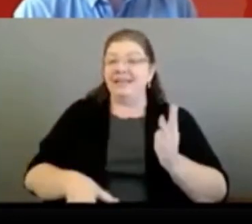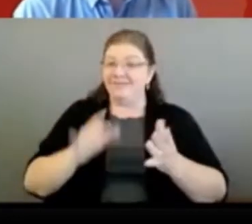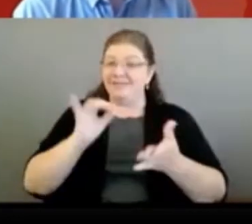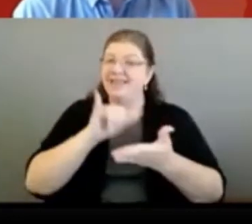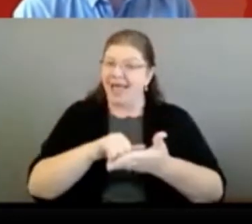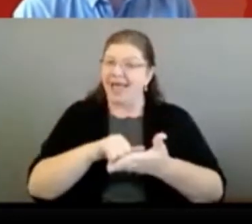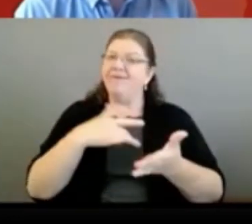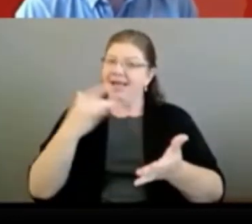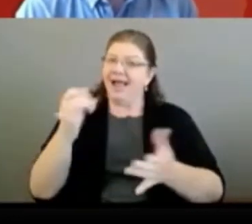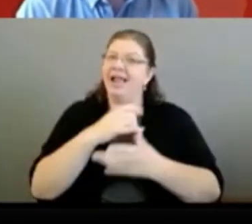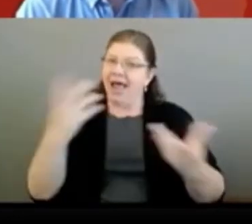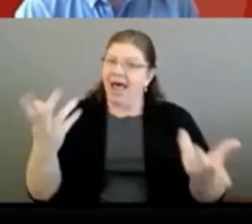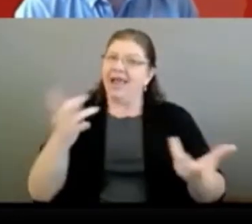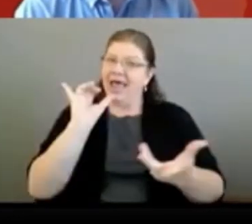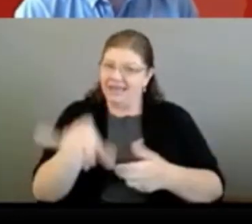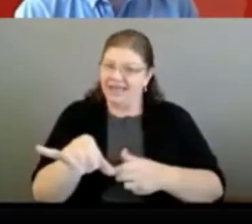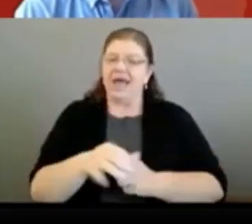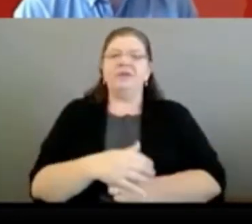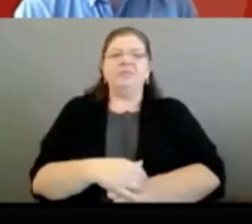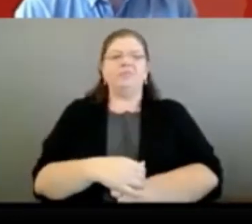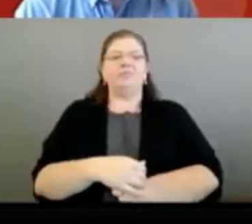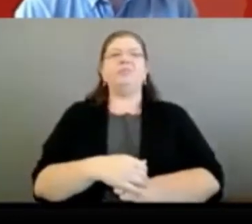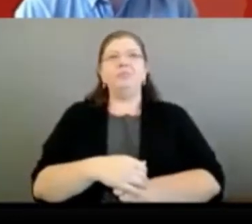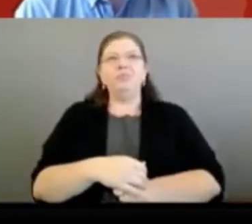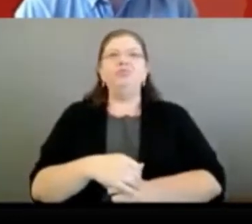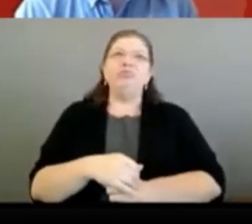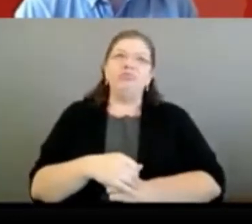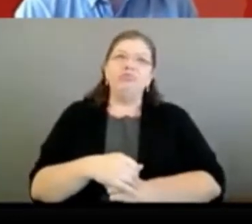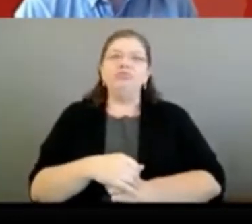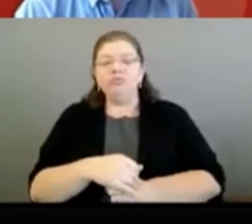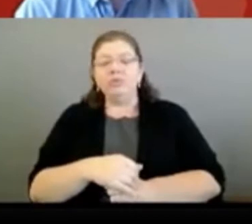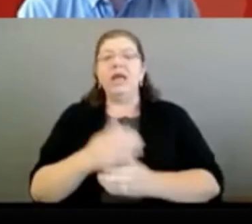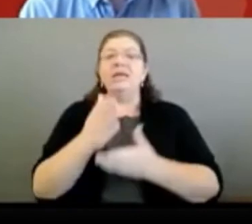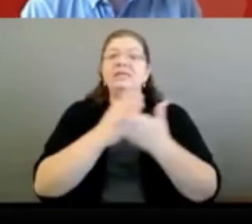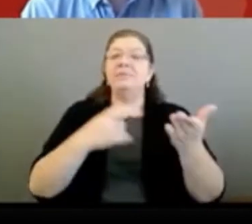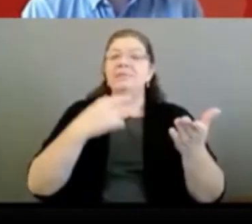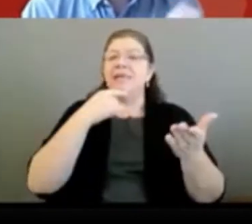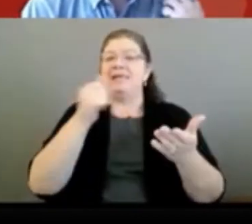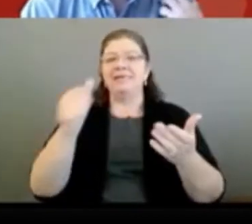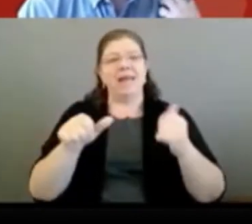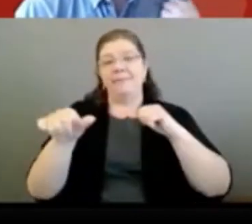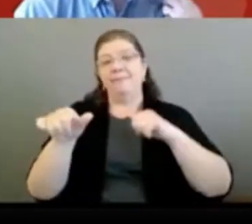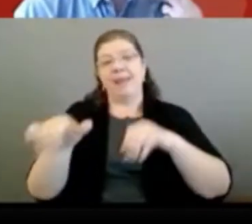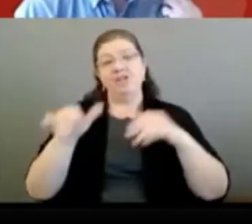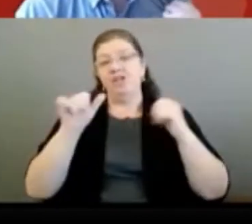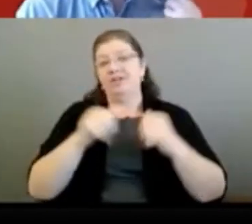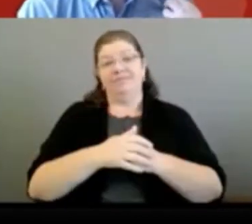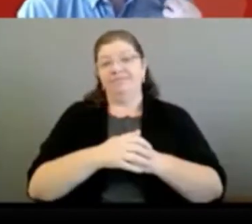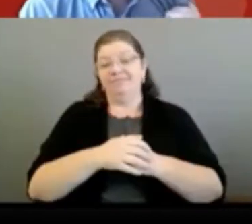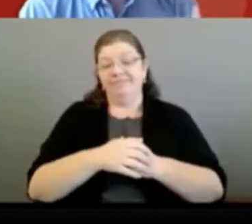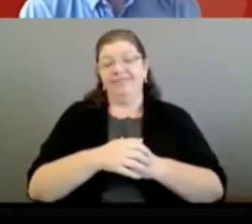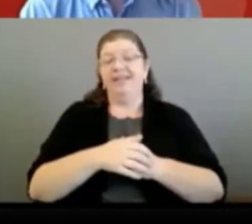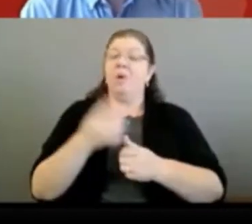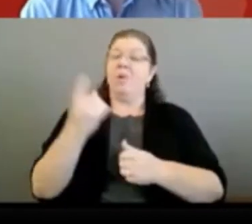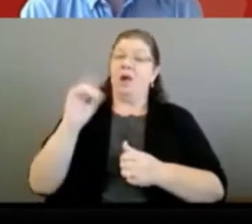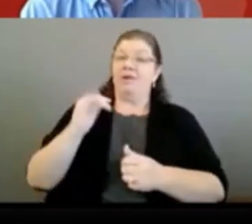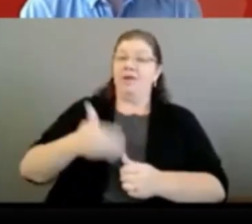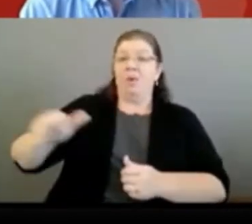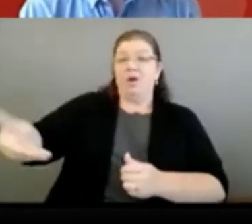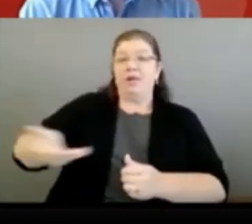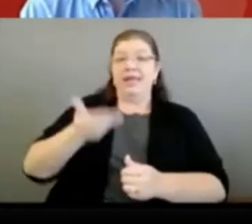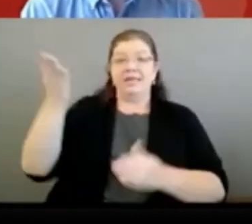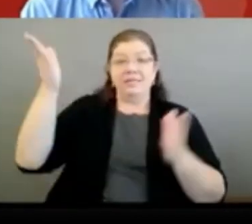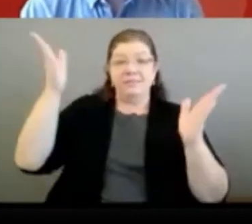a lot like reading tea leaves. And some have said it's not magic. In fact, one of our guest